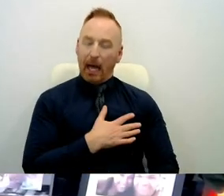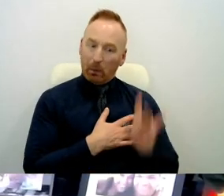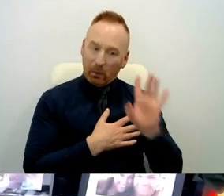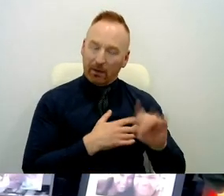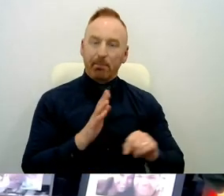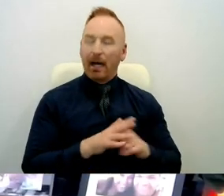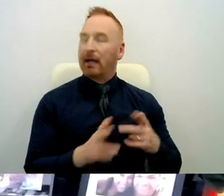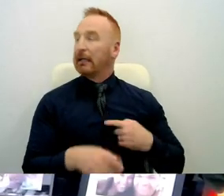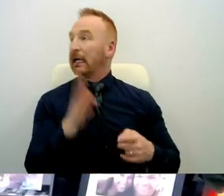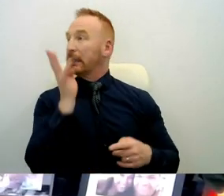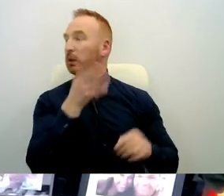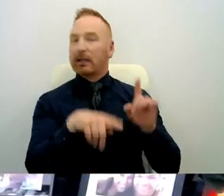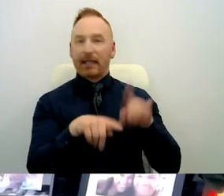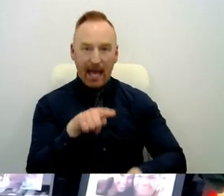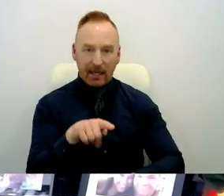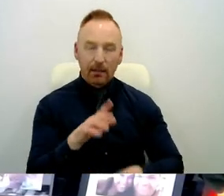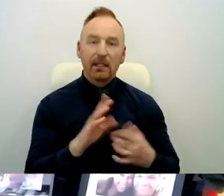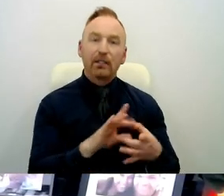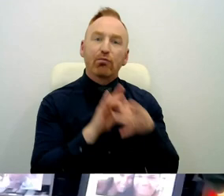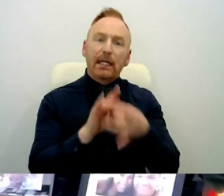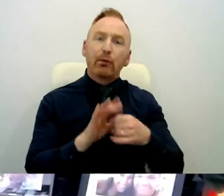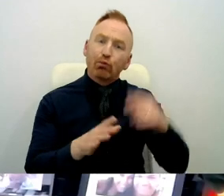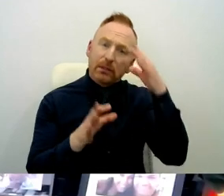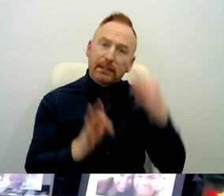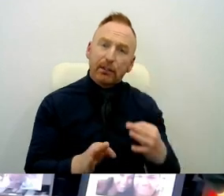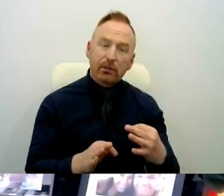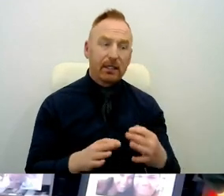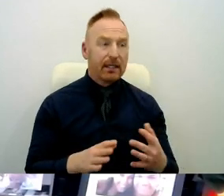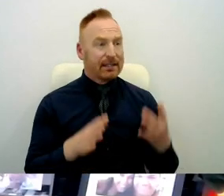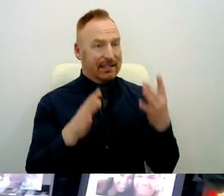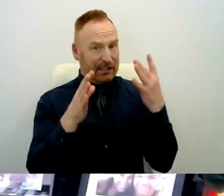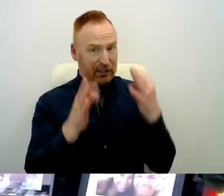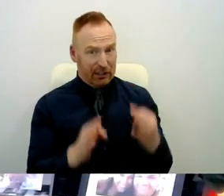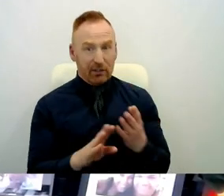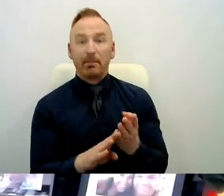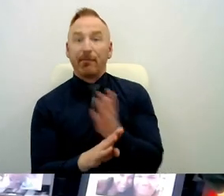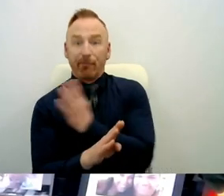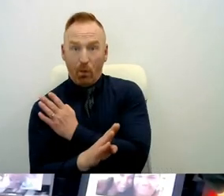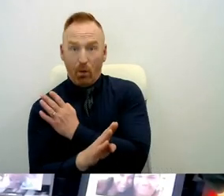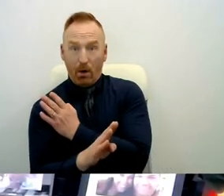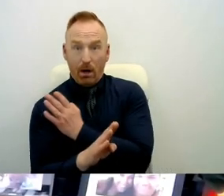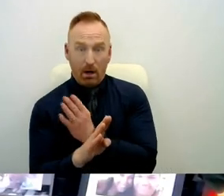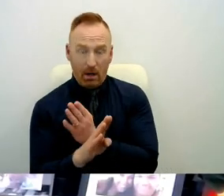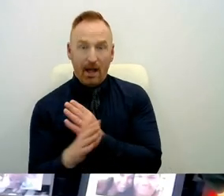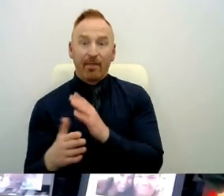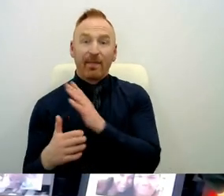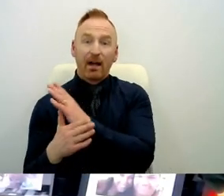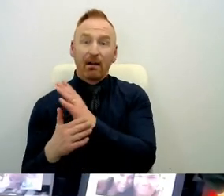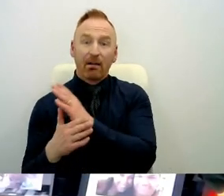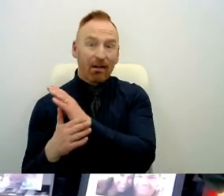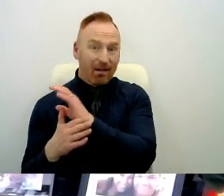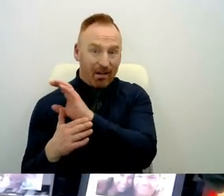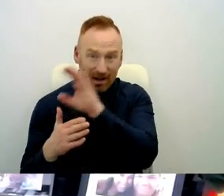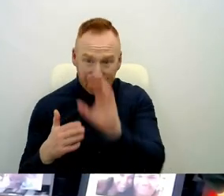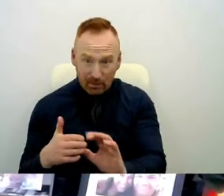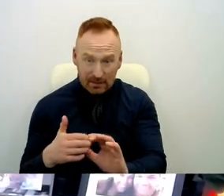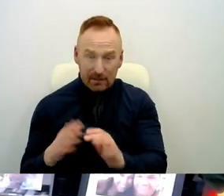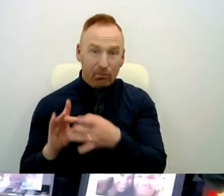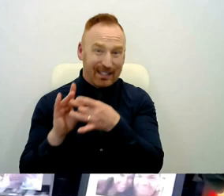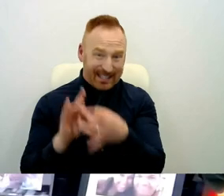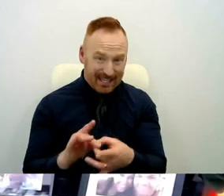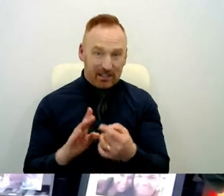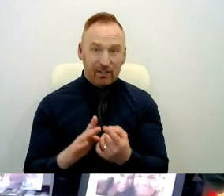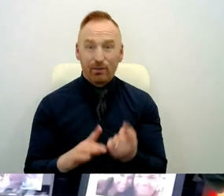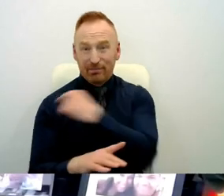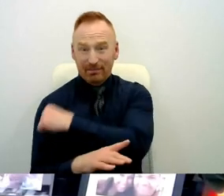This address is about decisions. It's about decisions that have been made, the consequences to Canadian society that flow